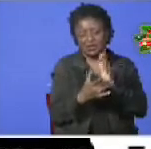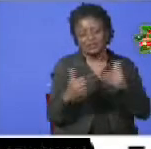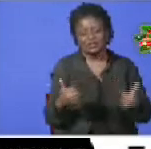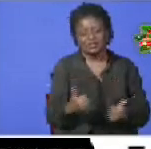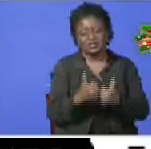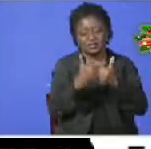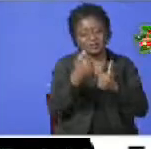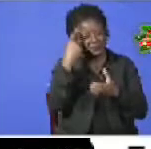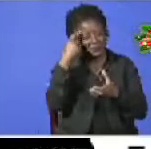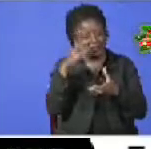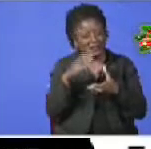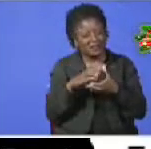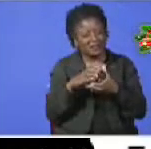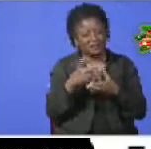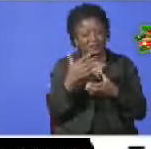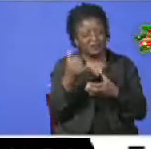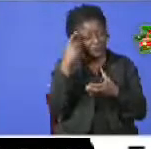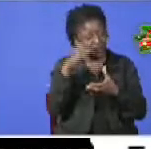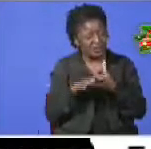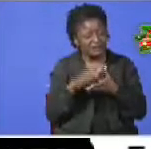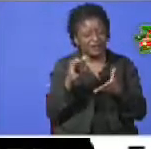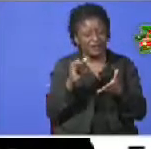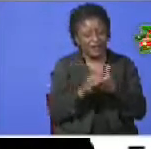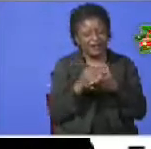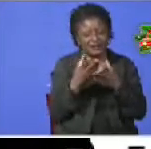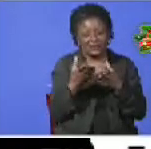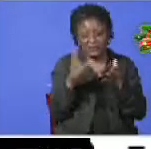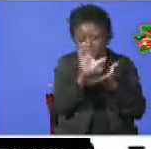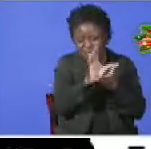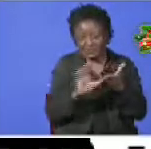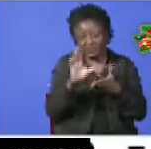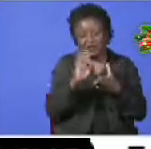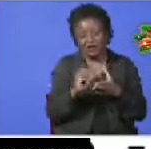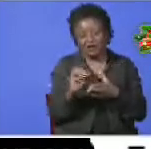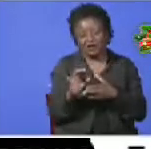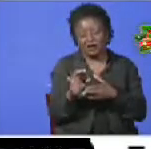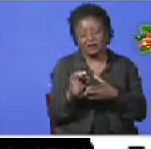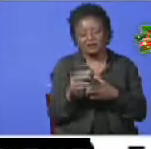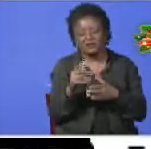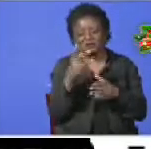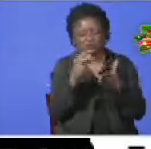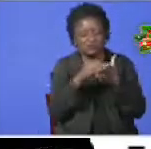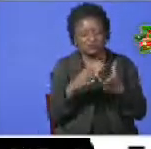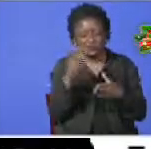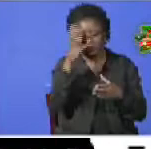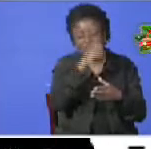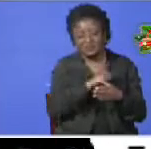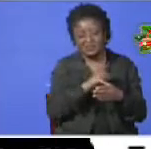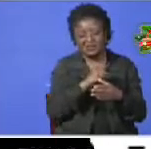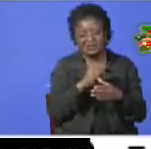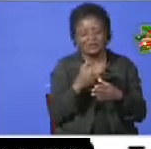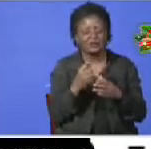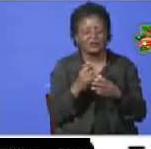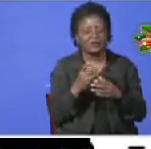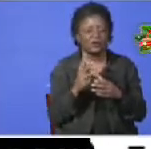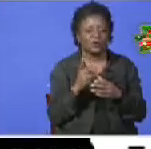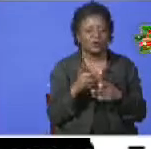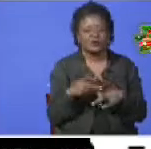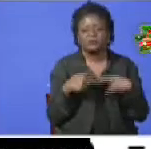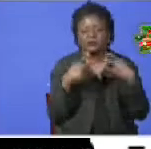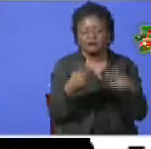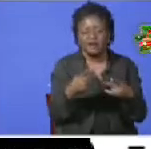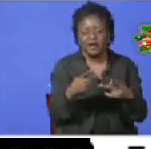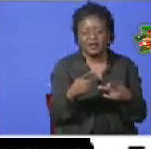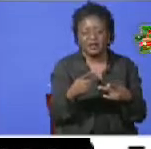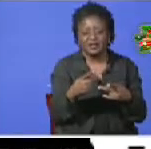of absenteeism. We have provided at the school resource packets, and they are encouraged and invited, and we have asked